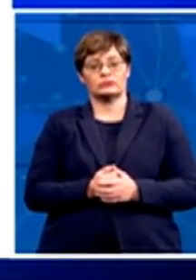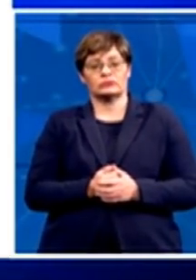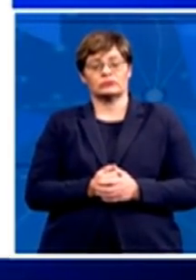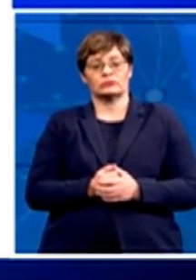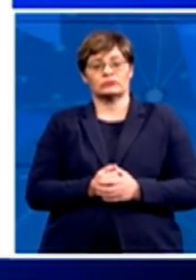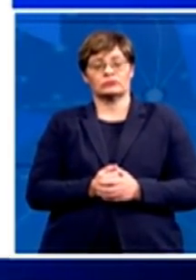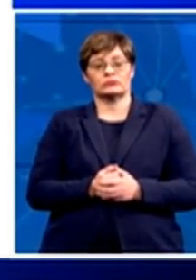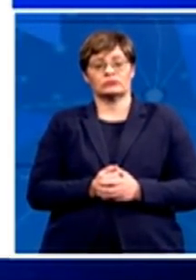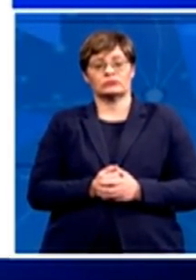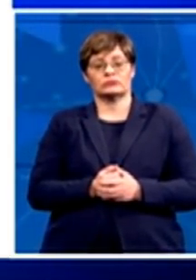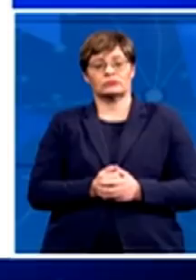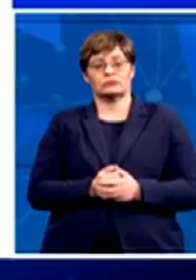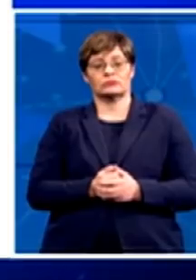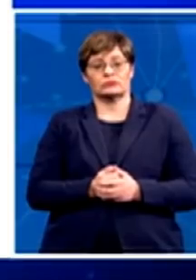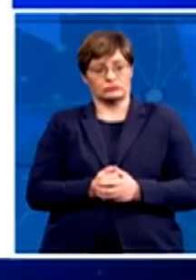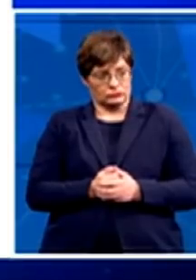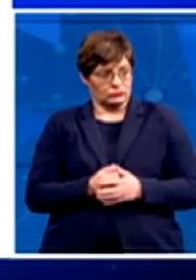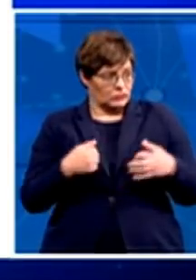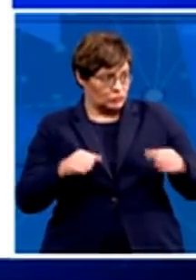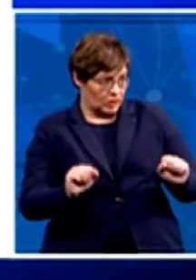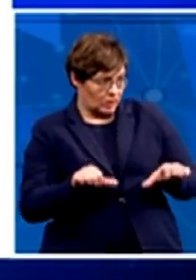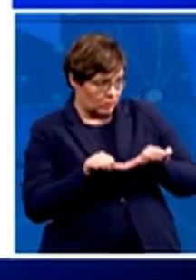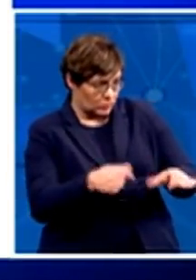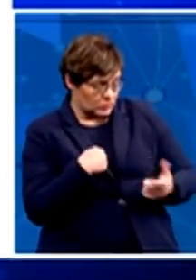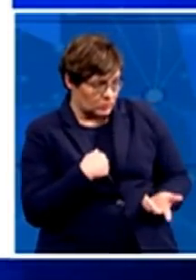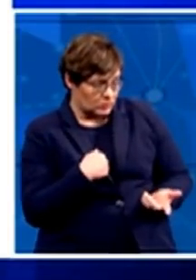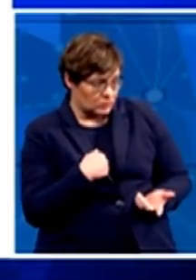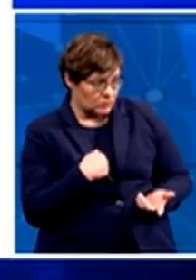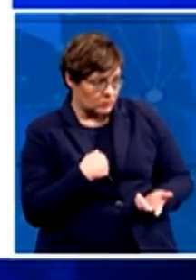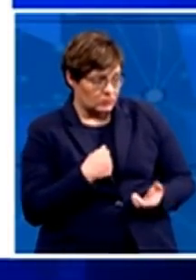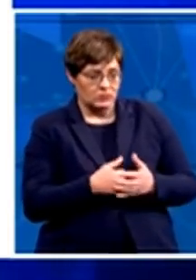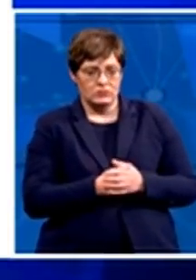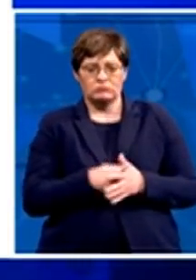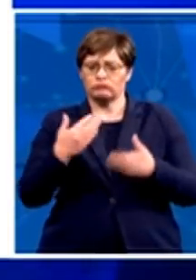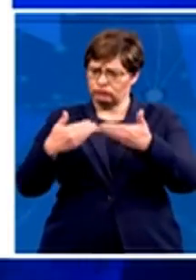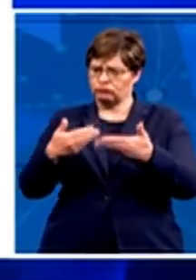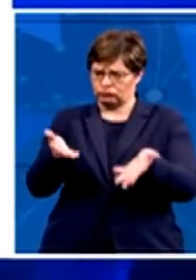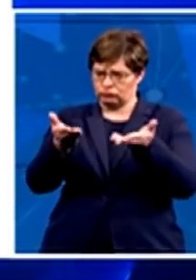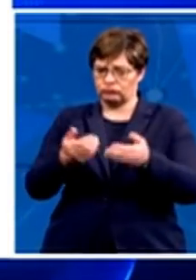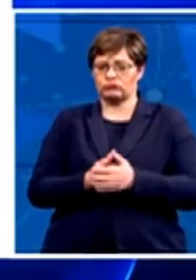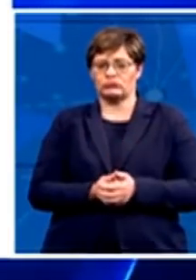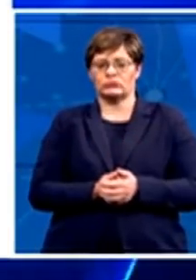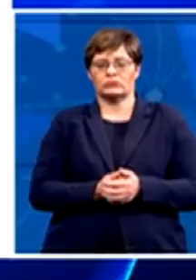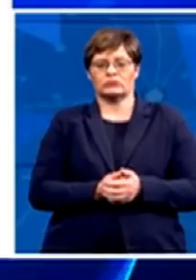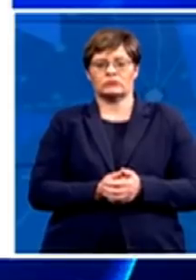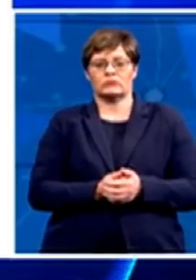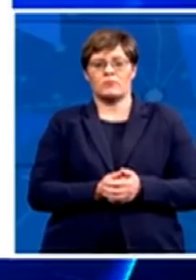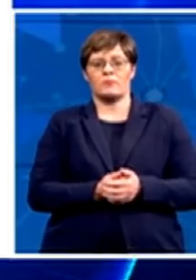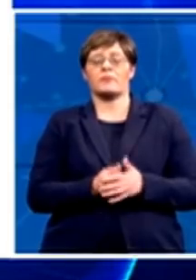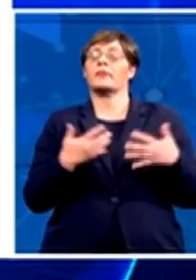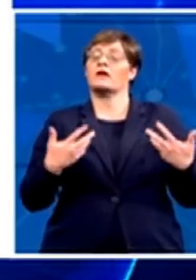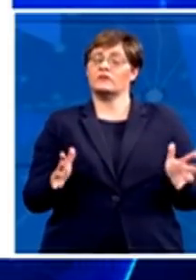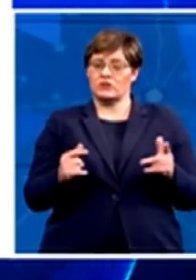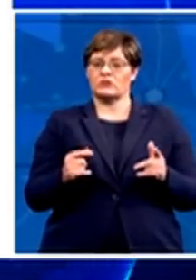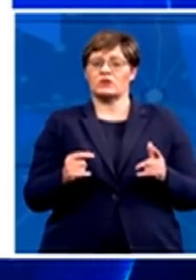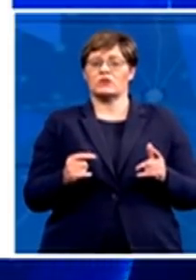Chair, may I continue? Go ahead, Fatima. As I've indicated, the rules don't prescribe timeframes, the